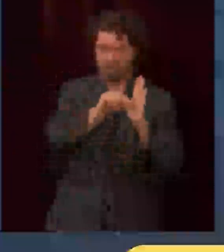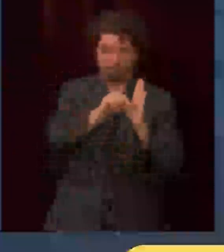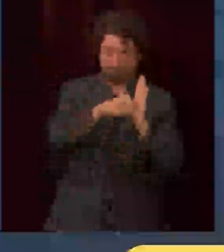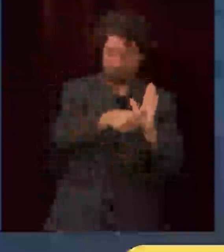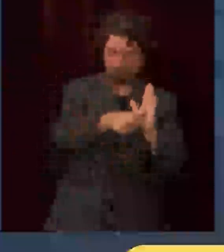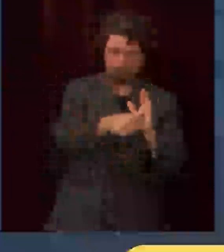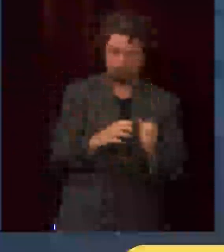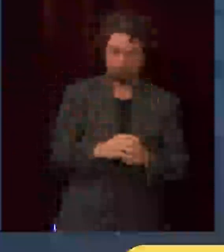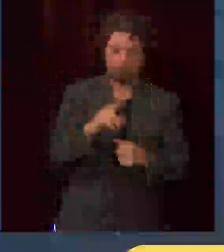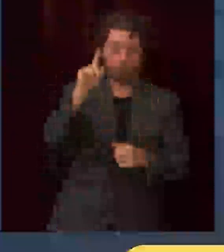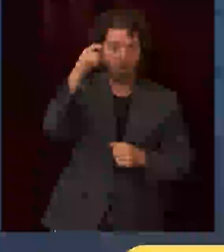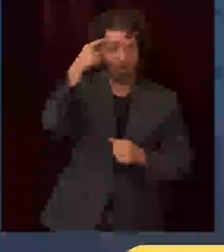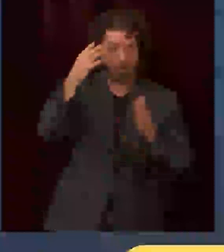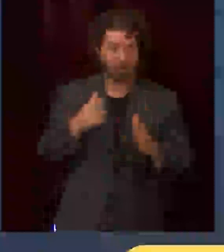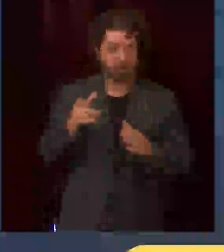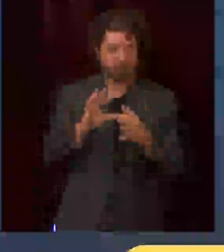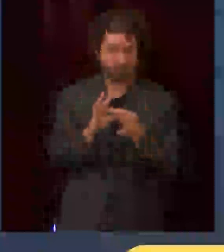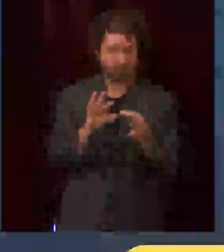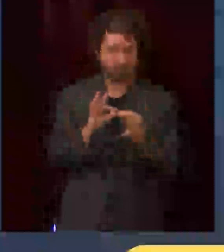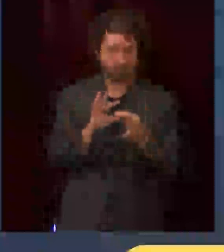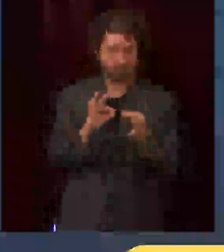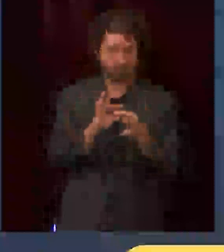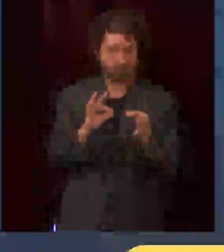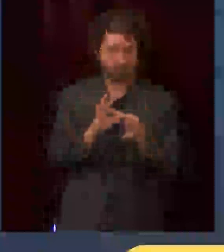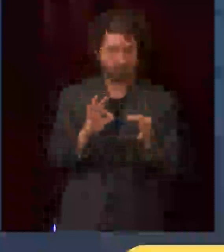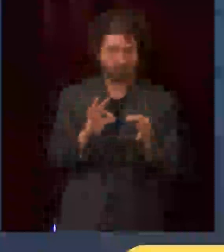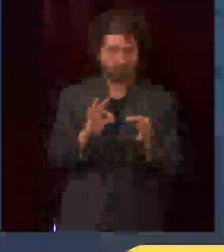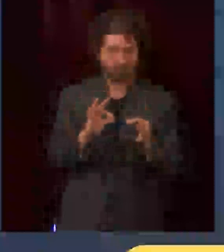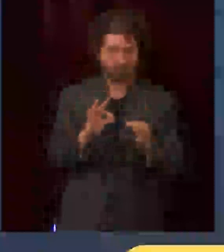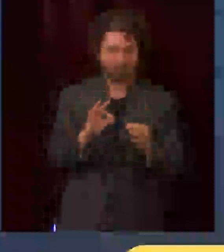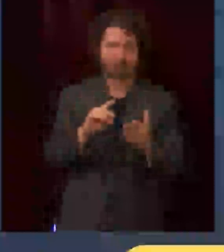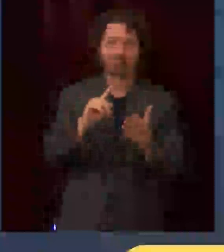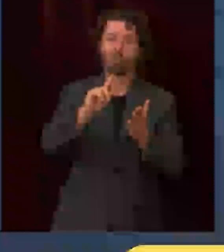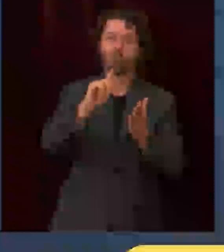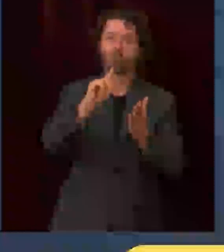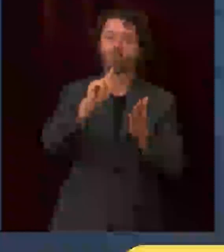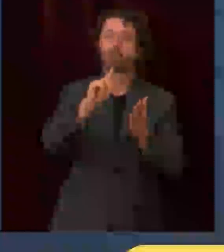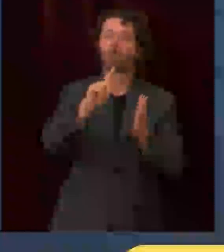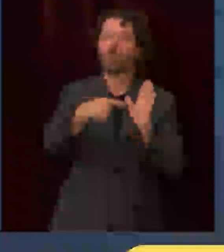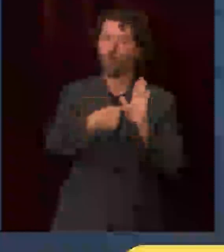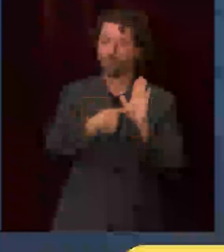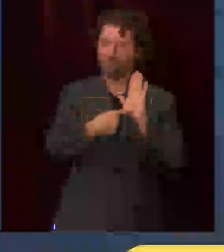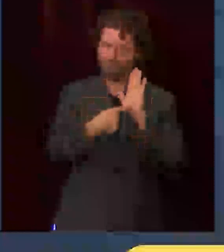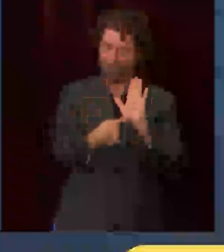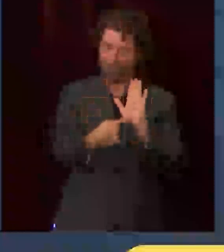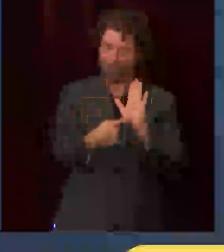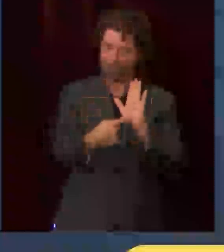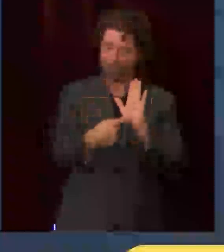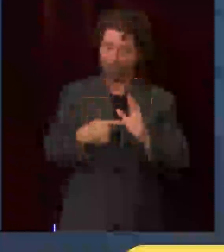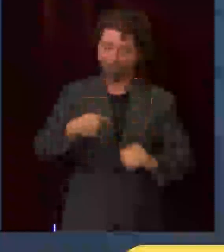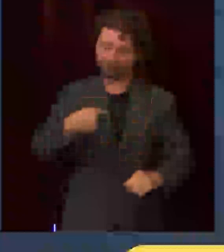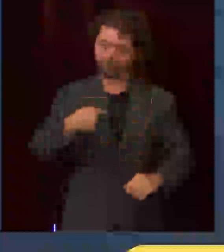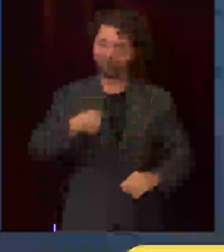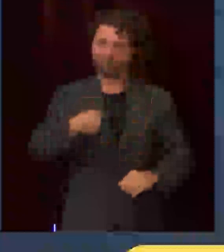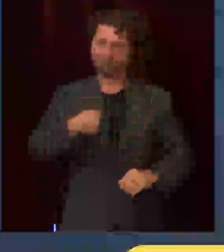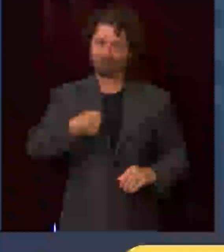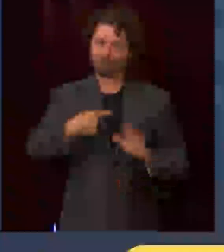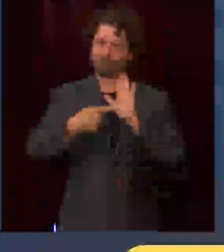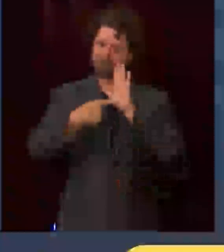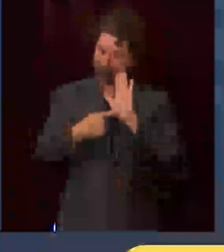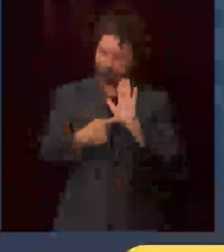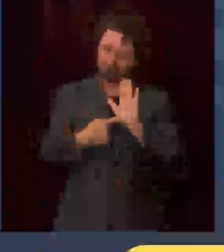message to those around us that we're taking this seriously, and we want to do something for our citizens, our families, our coworkers, and it really means a